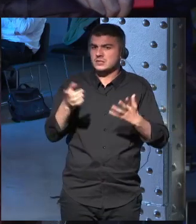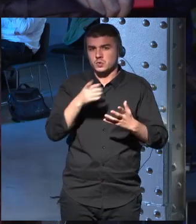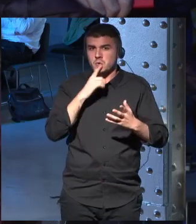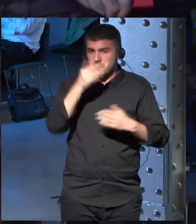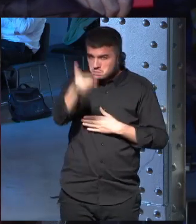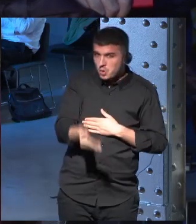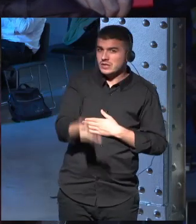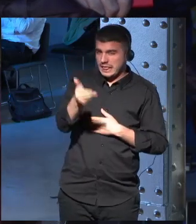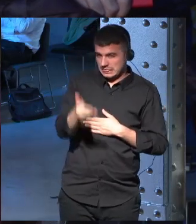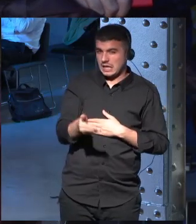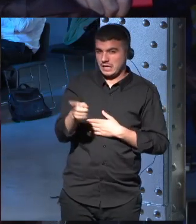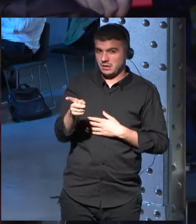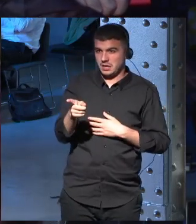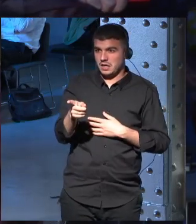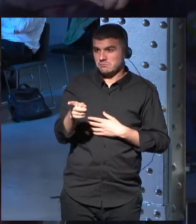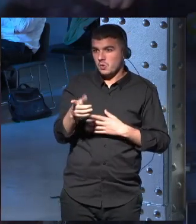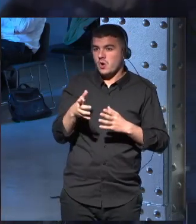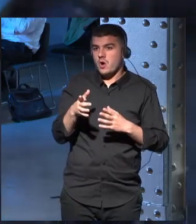story?